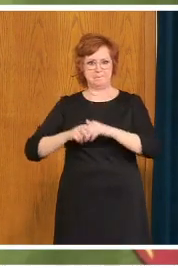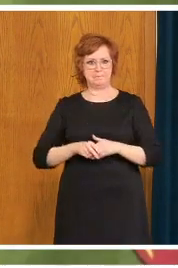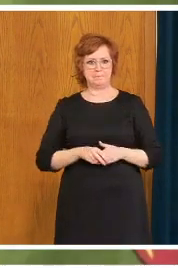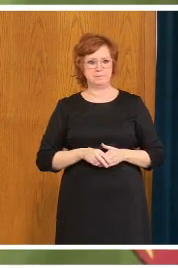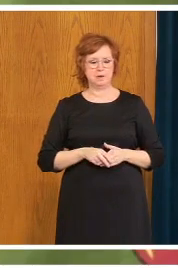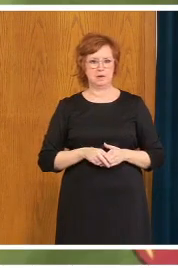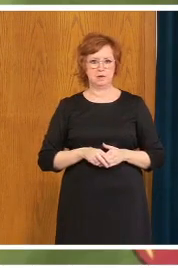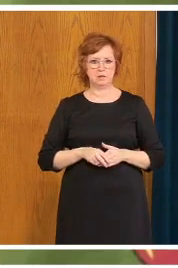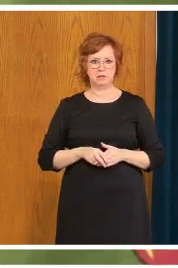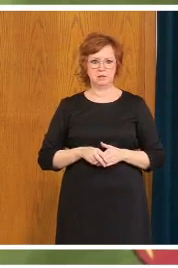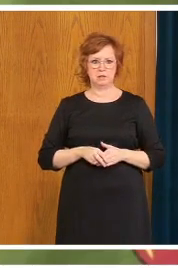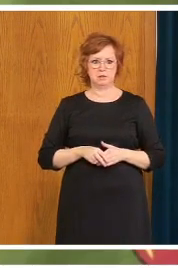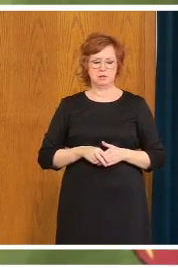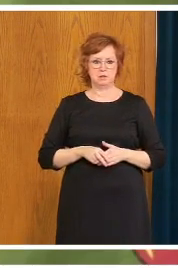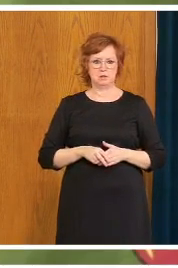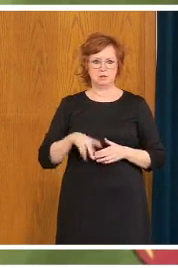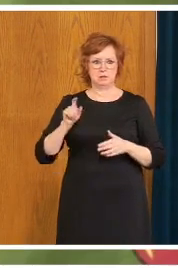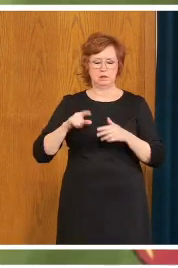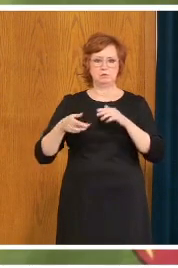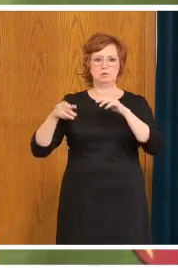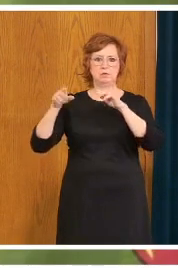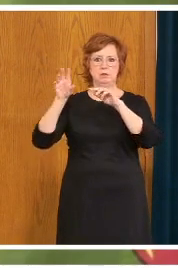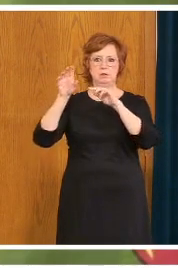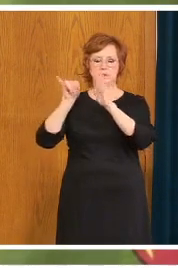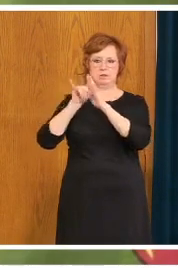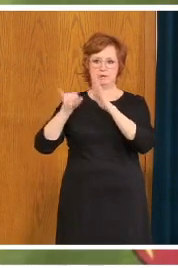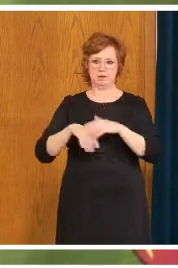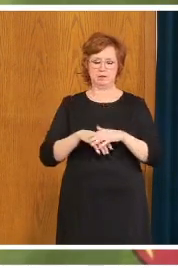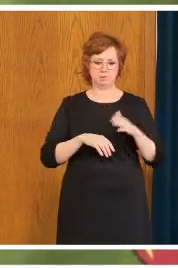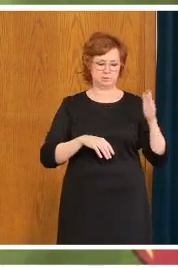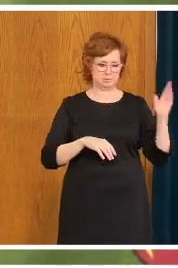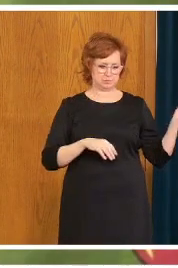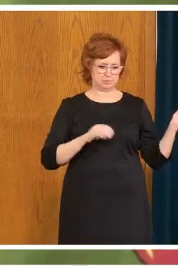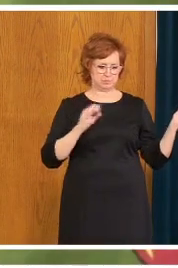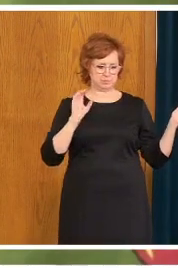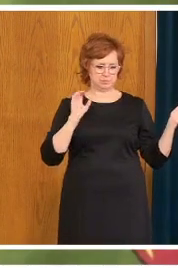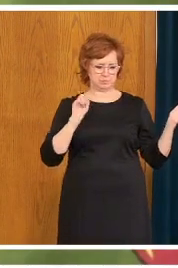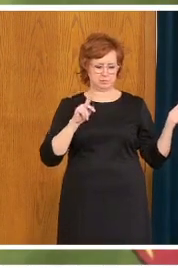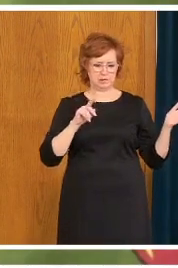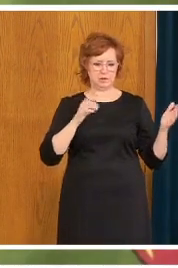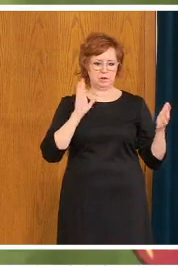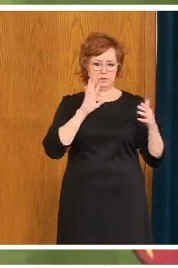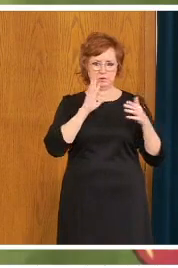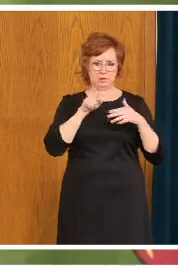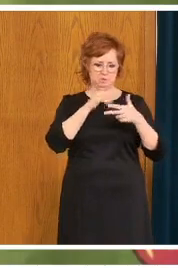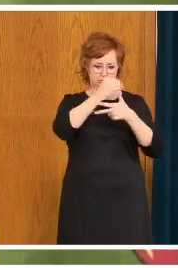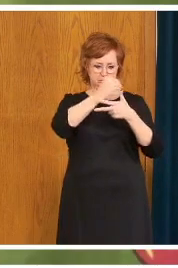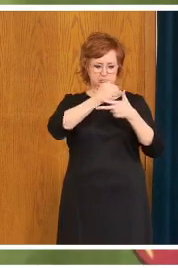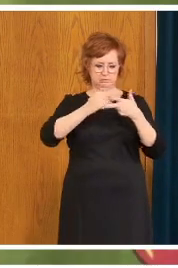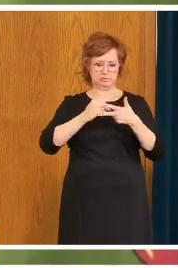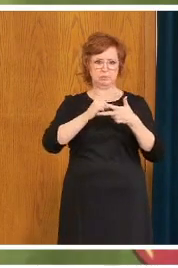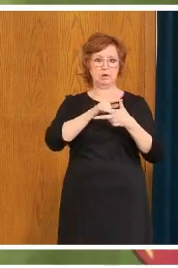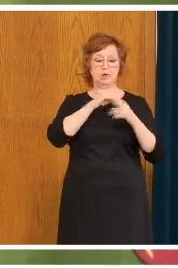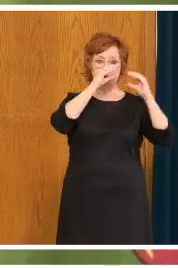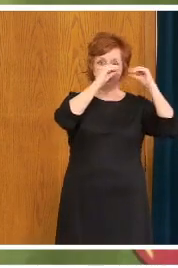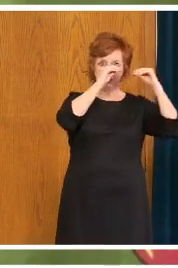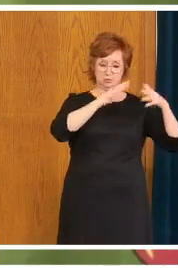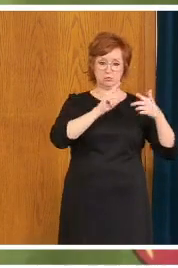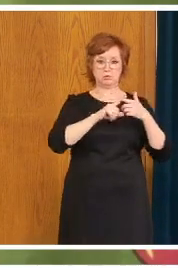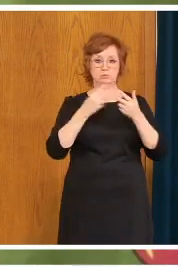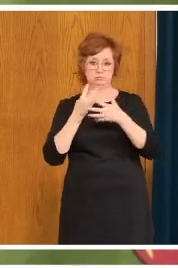to be a prioritization for vaccinations? Well, again, I'll touch on the teachers and the correction. They're both eligible, as I